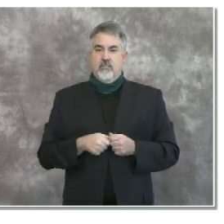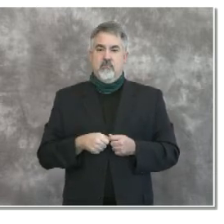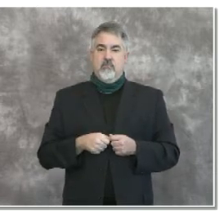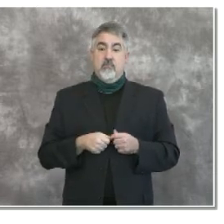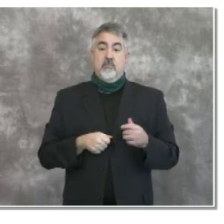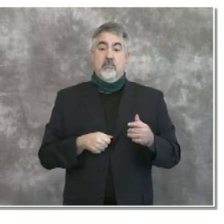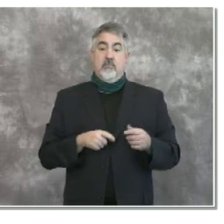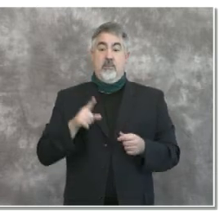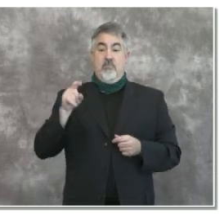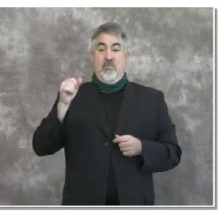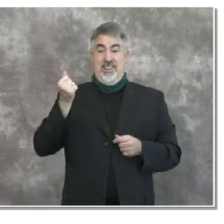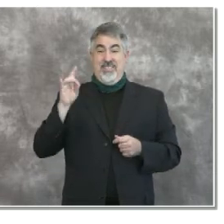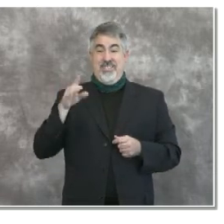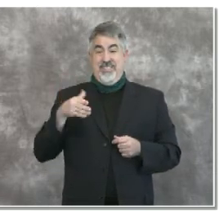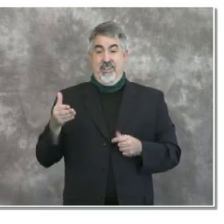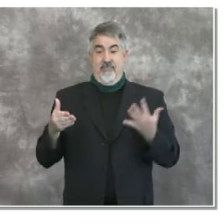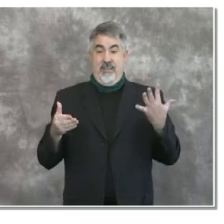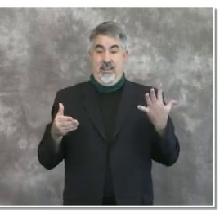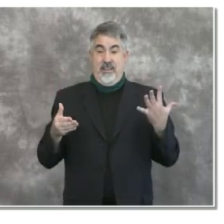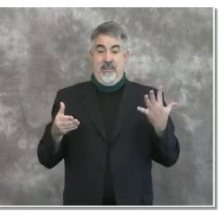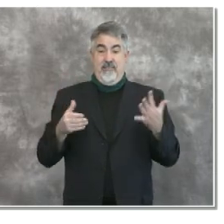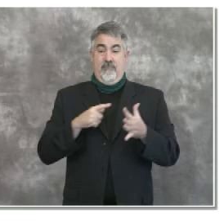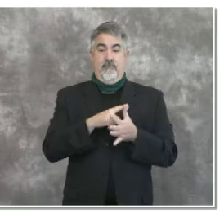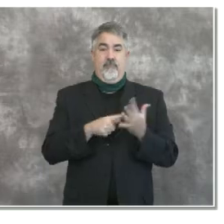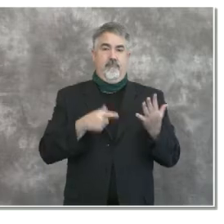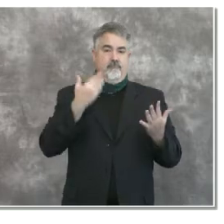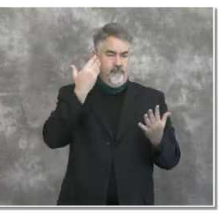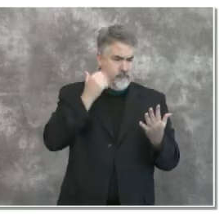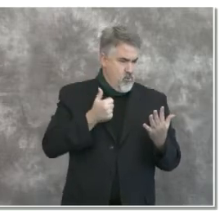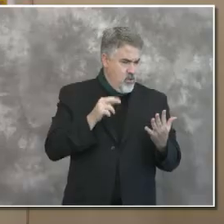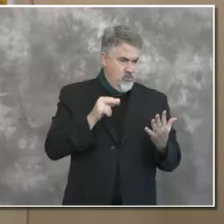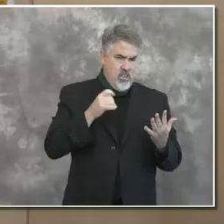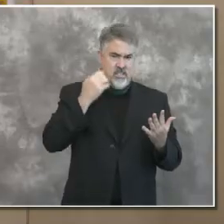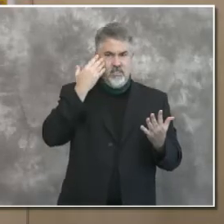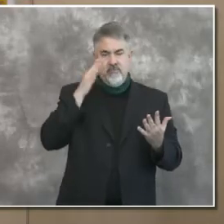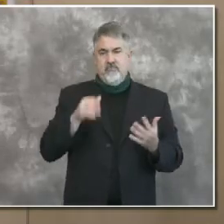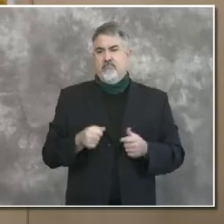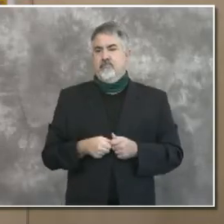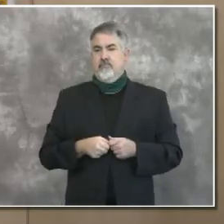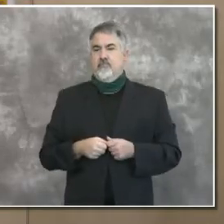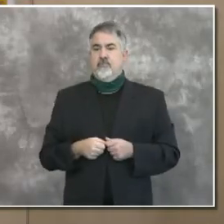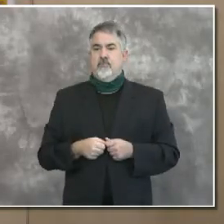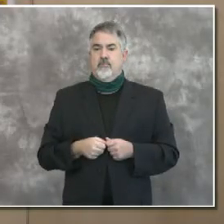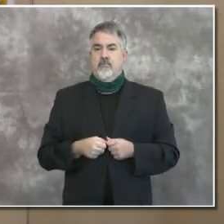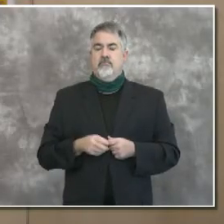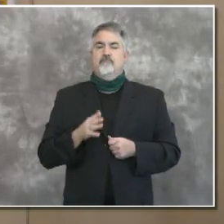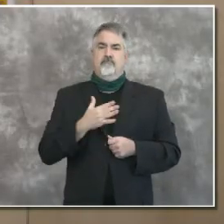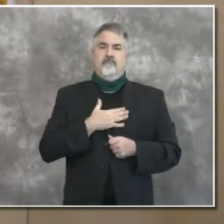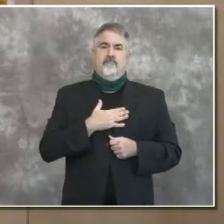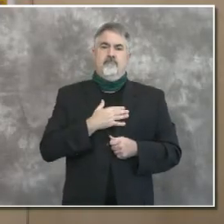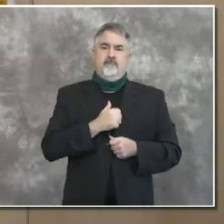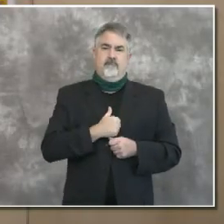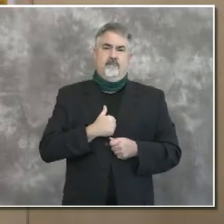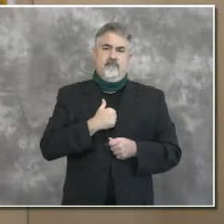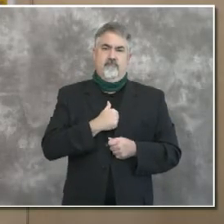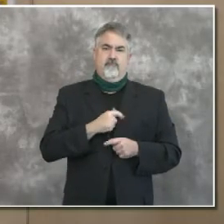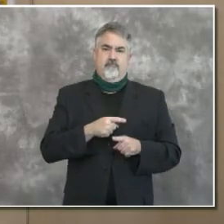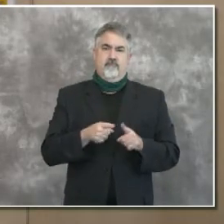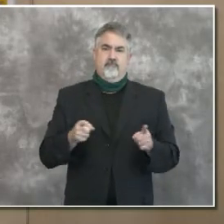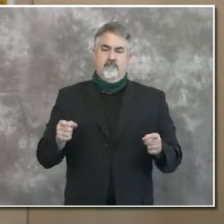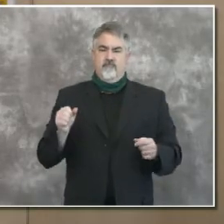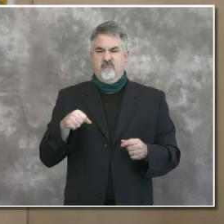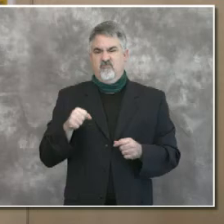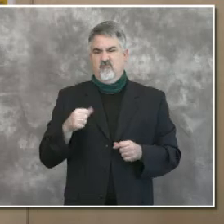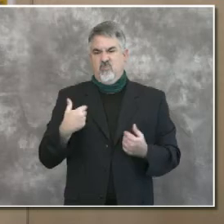had unknown race and ethnicity. Once again, our sincerest sympathies indeed go out to the families